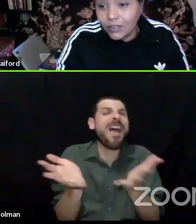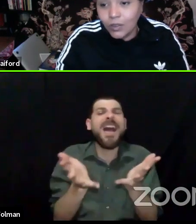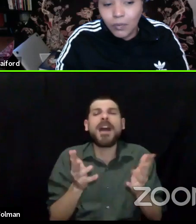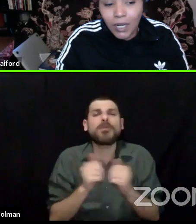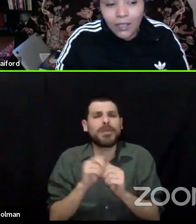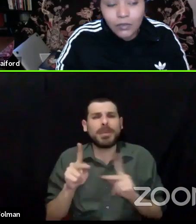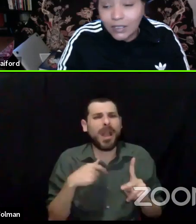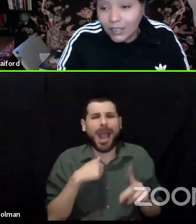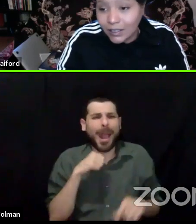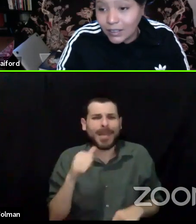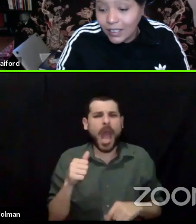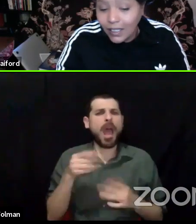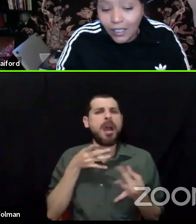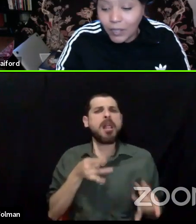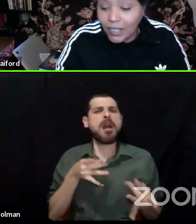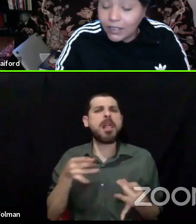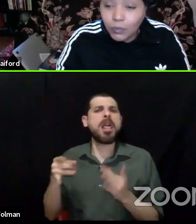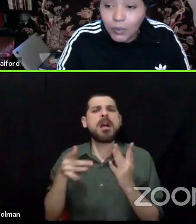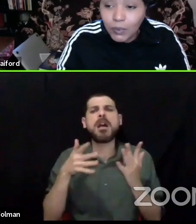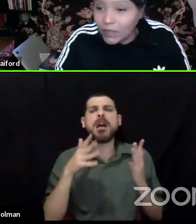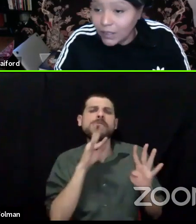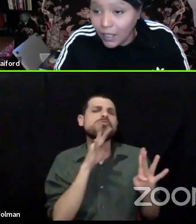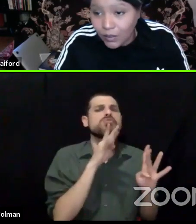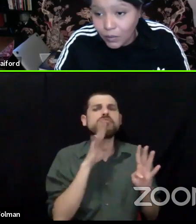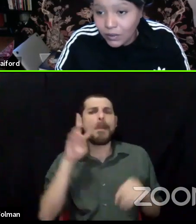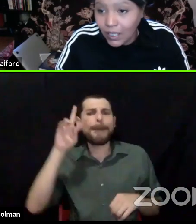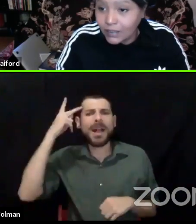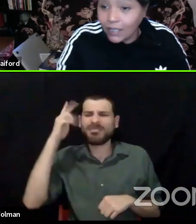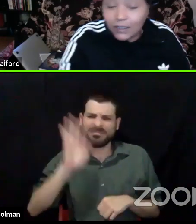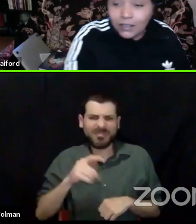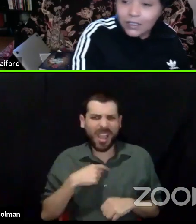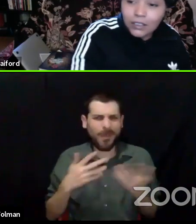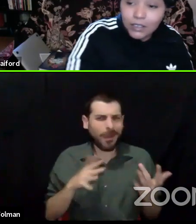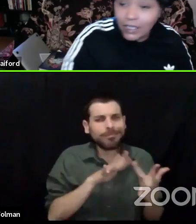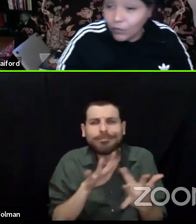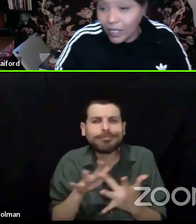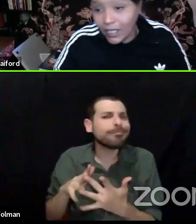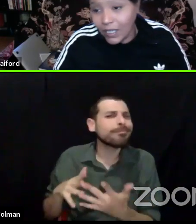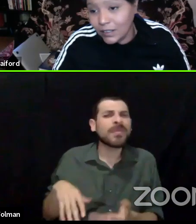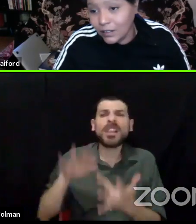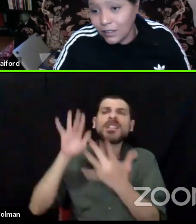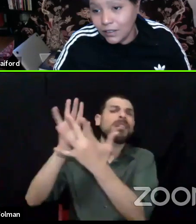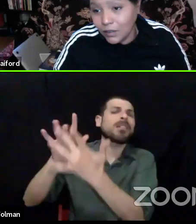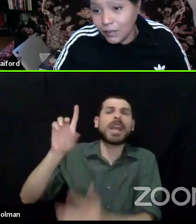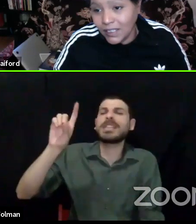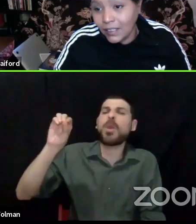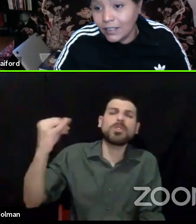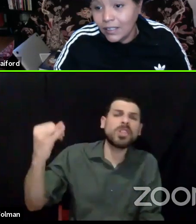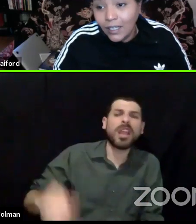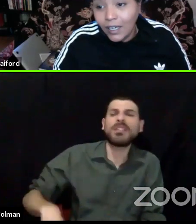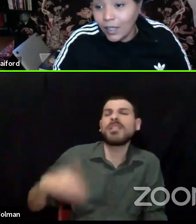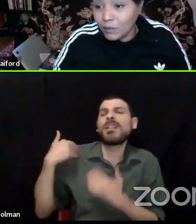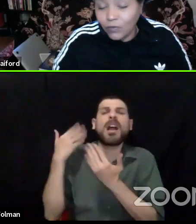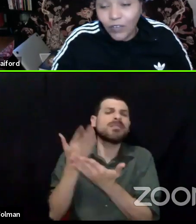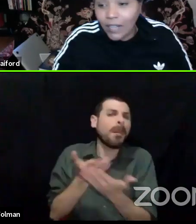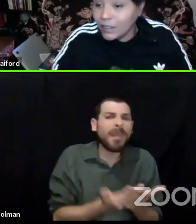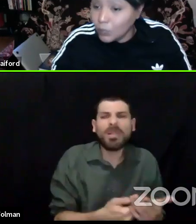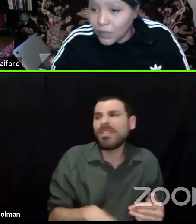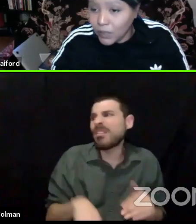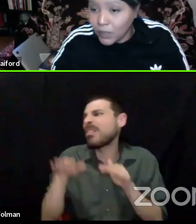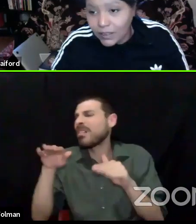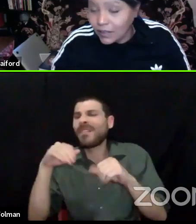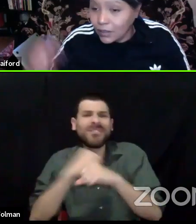discussions, doing my research, asking people to be accountable, contacting the DOJ if I got to, you know what I'm saying?